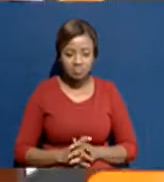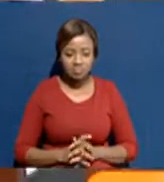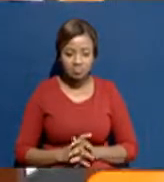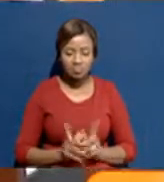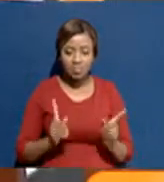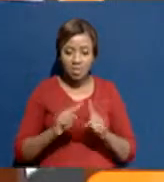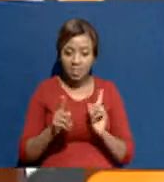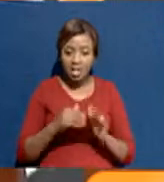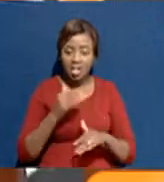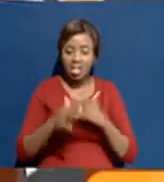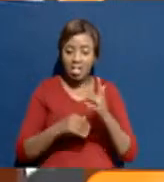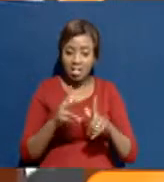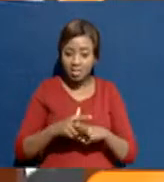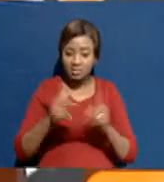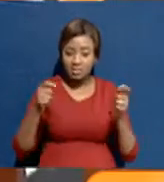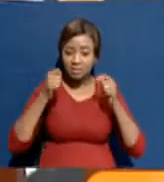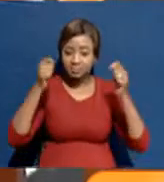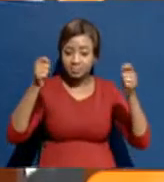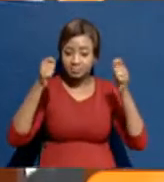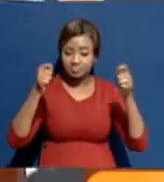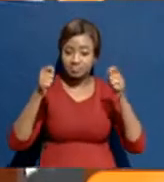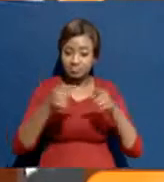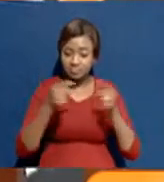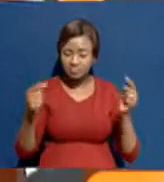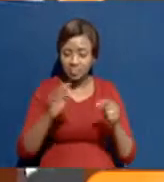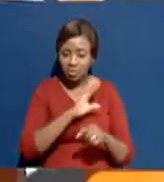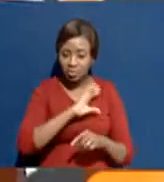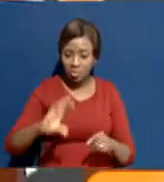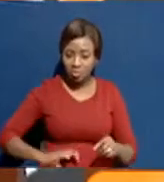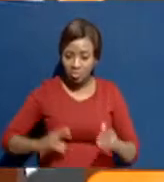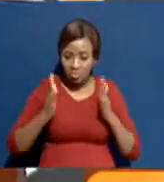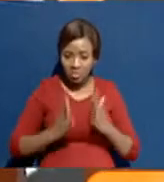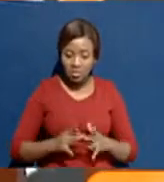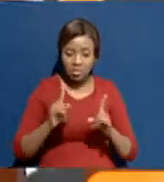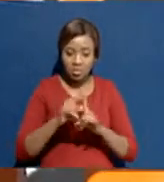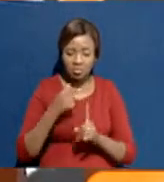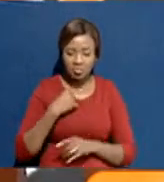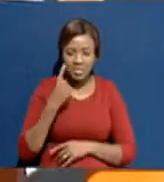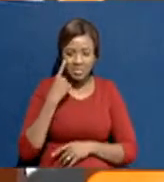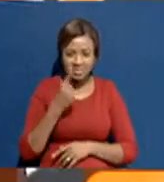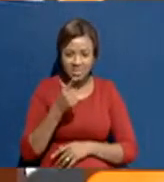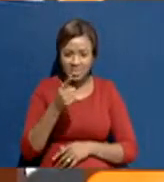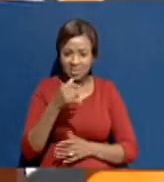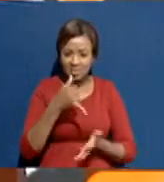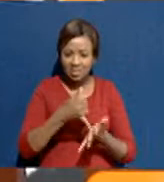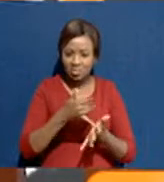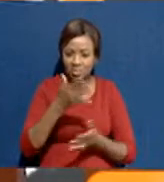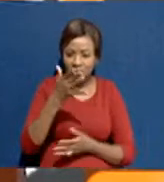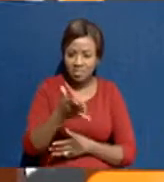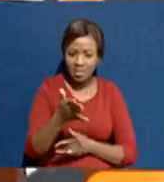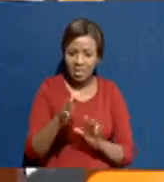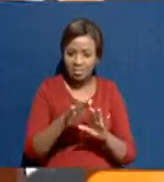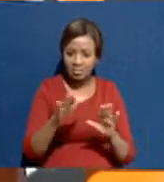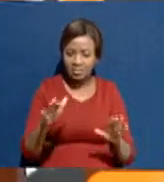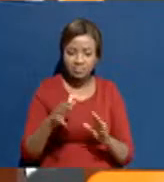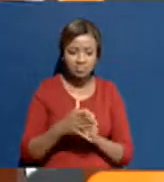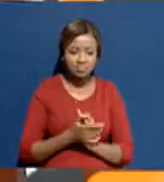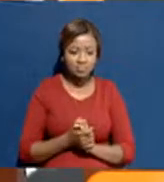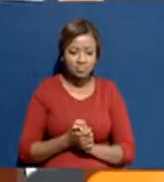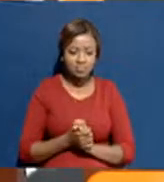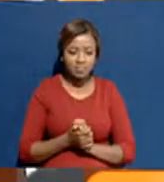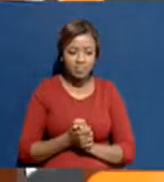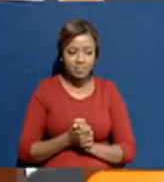the protest against the commissioners, and I saw him seated on the tarmac with Kalonzo